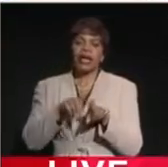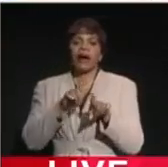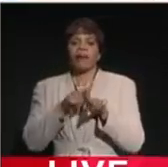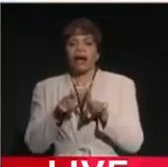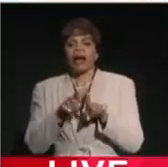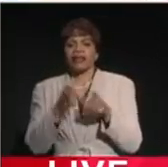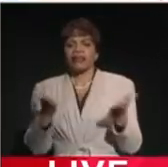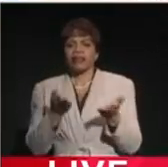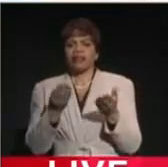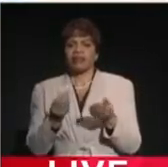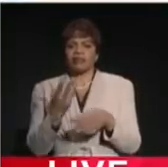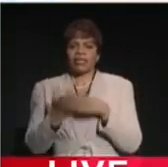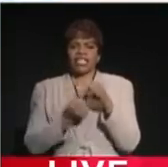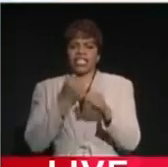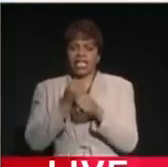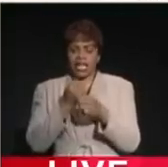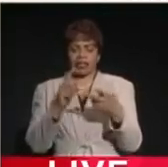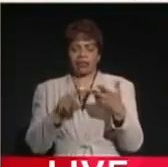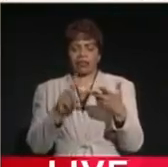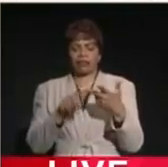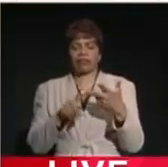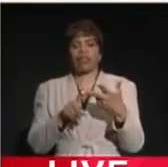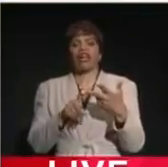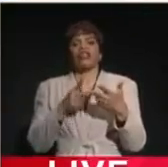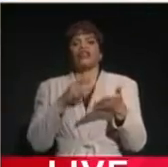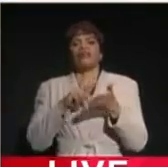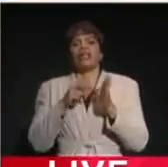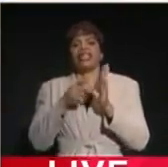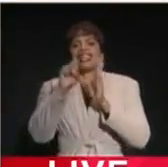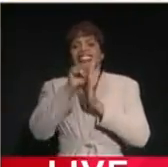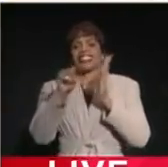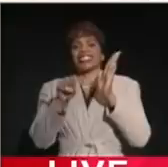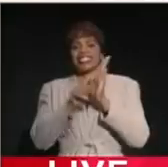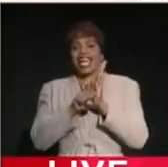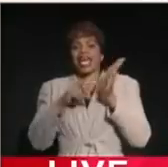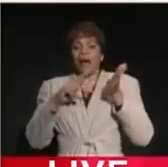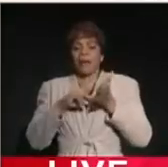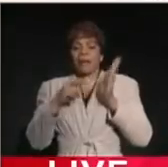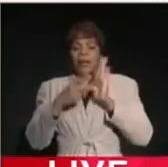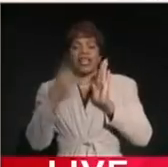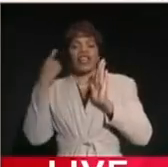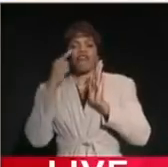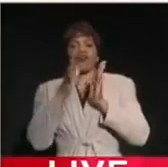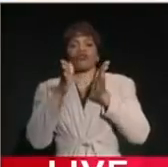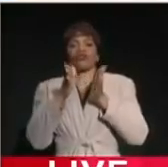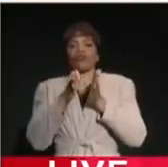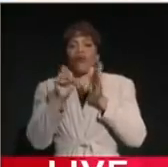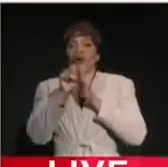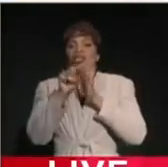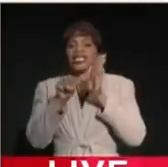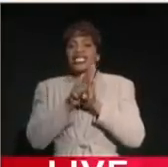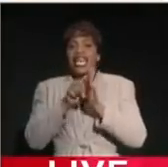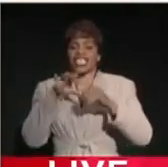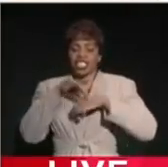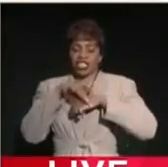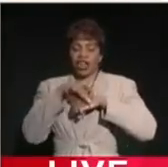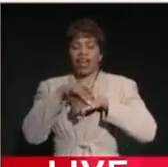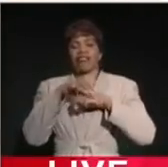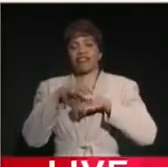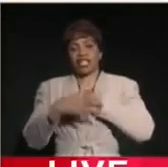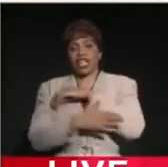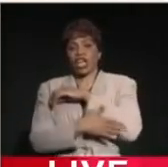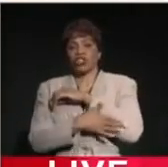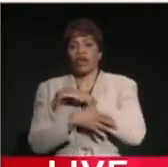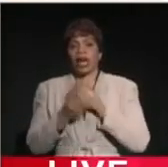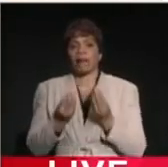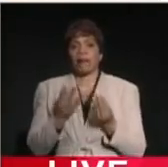8 years. Thirdly, you're dealt a hand if you're a state. Our hand is dealt fourth smallest state geographically in the country, densest state in the